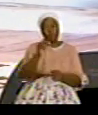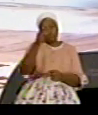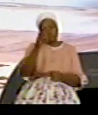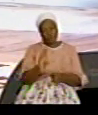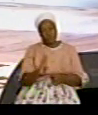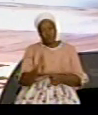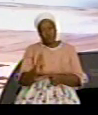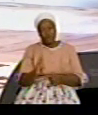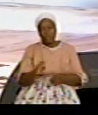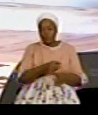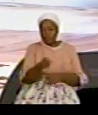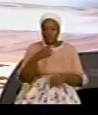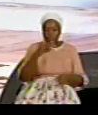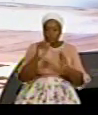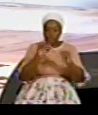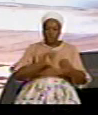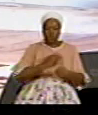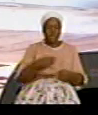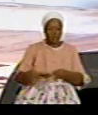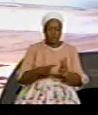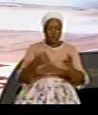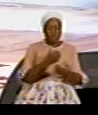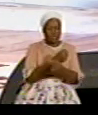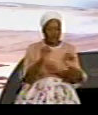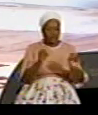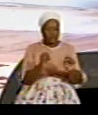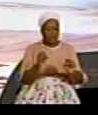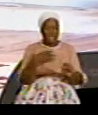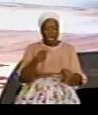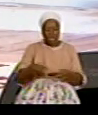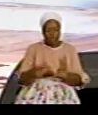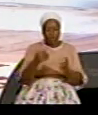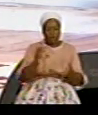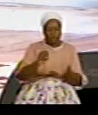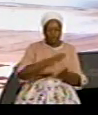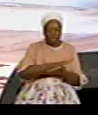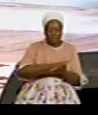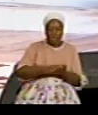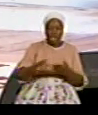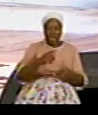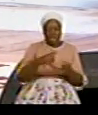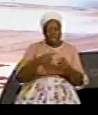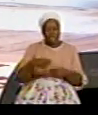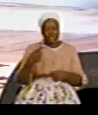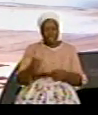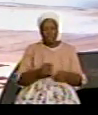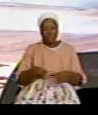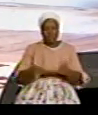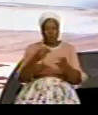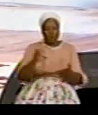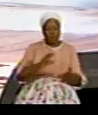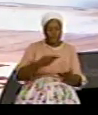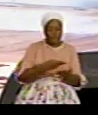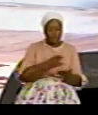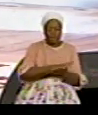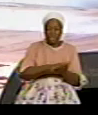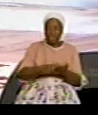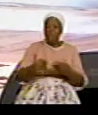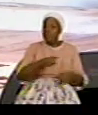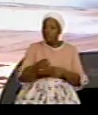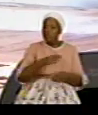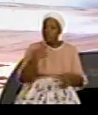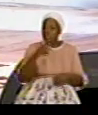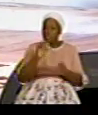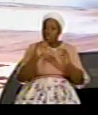of salvation and the way of holiness and the way of sanctification, those who tell us and teach us from the word